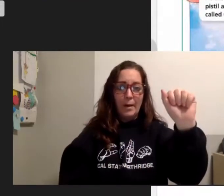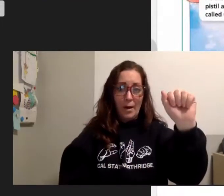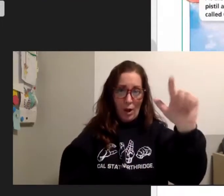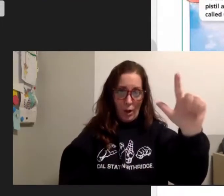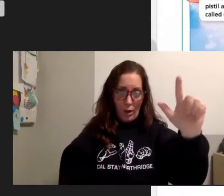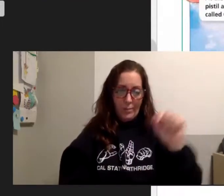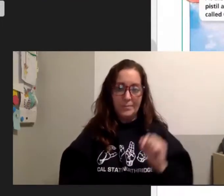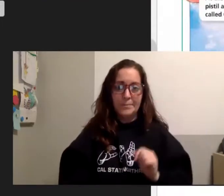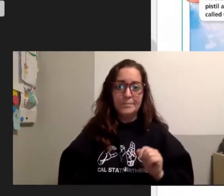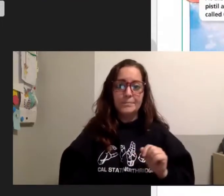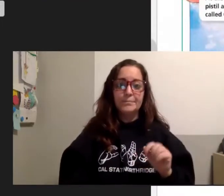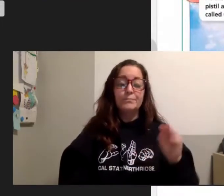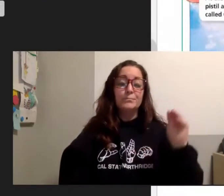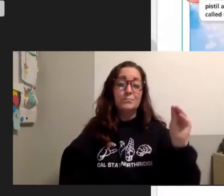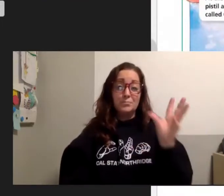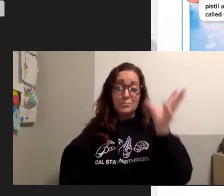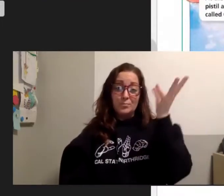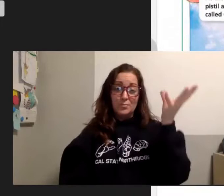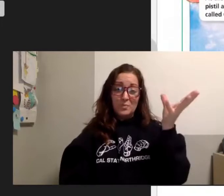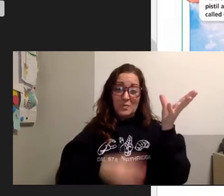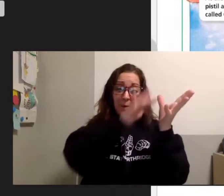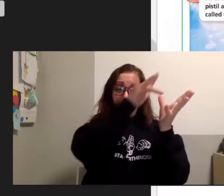that is the petal.